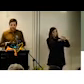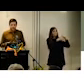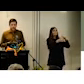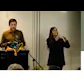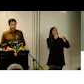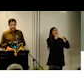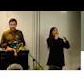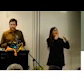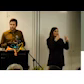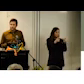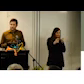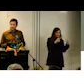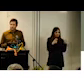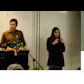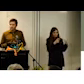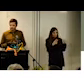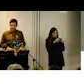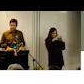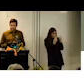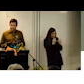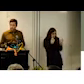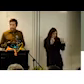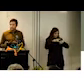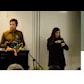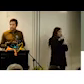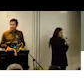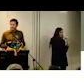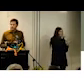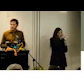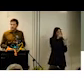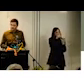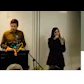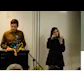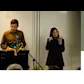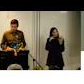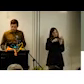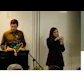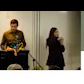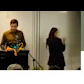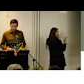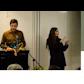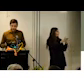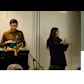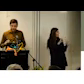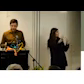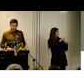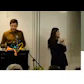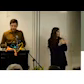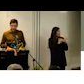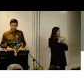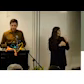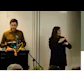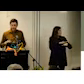are sort of pulling the strings on the cortex and telling it what's happening and how things are connected. And over